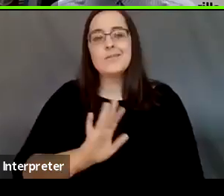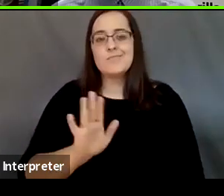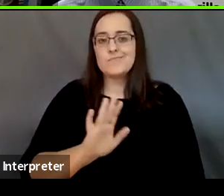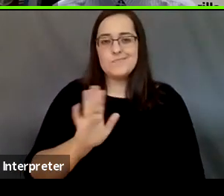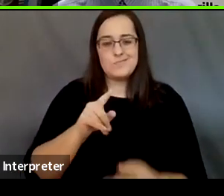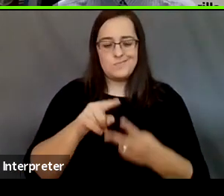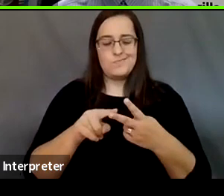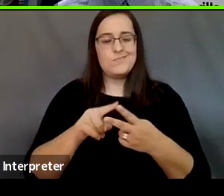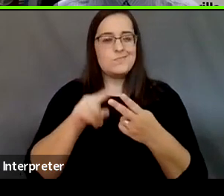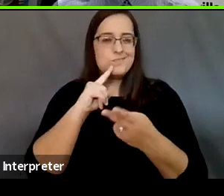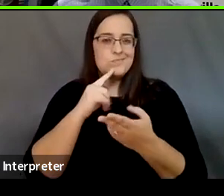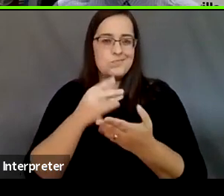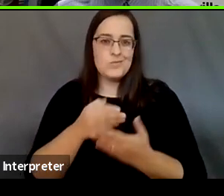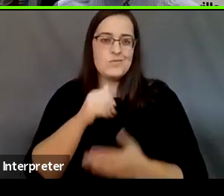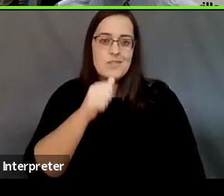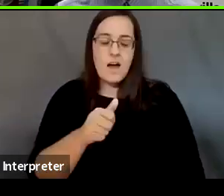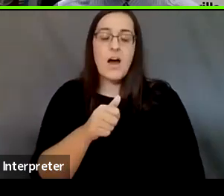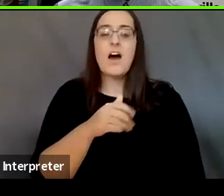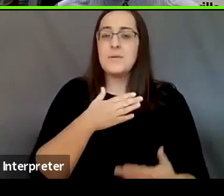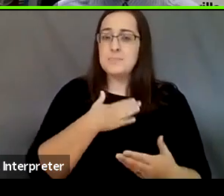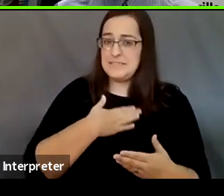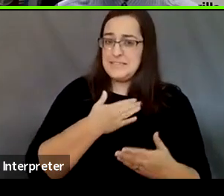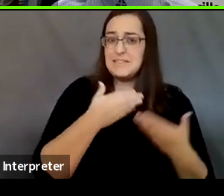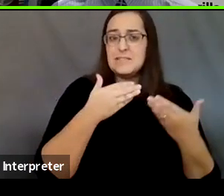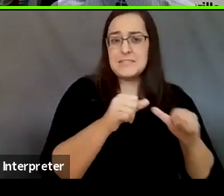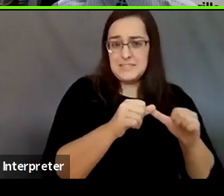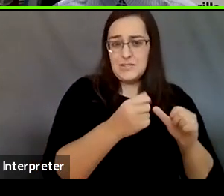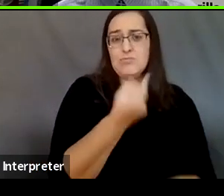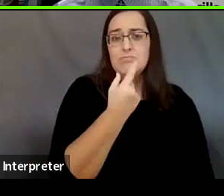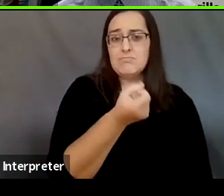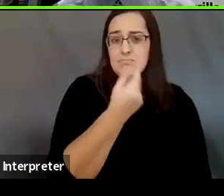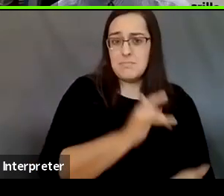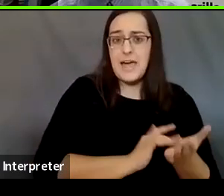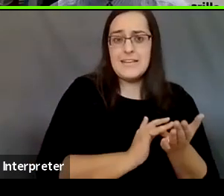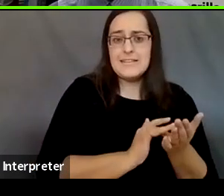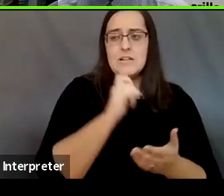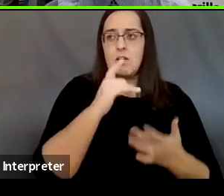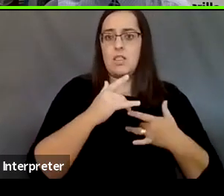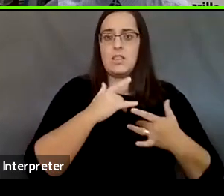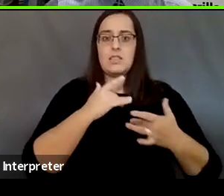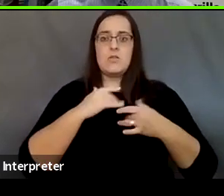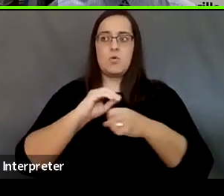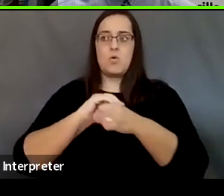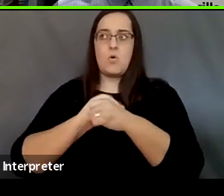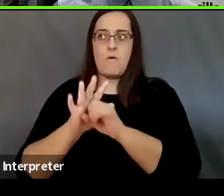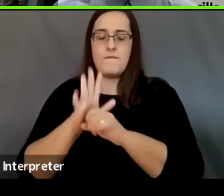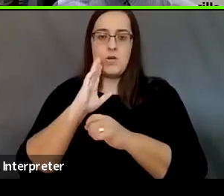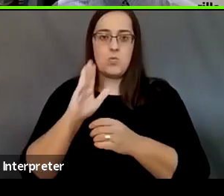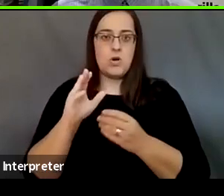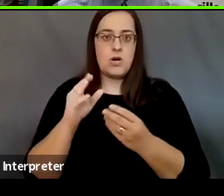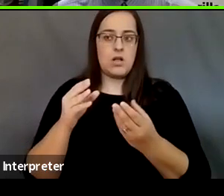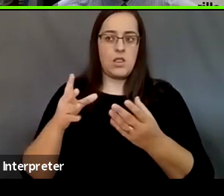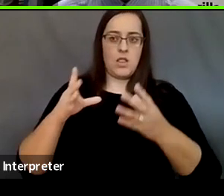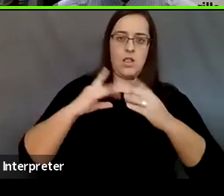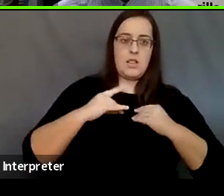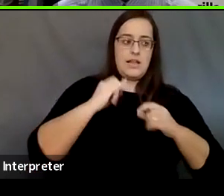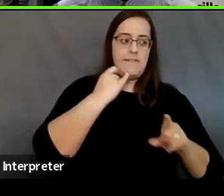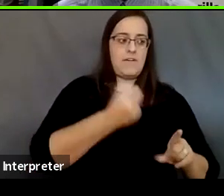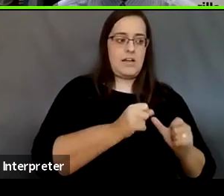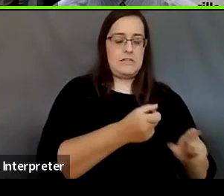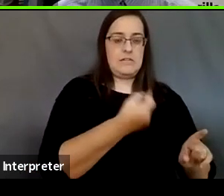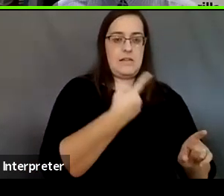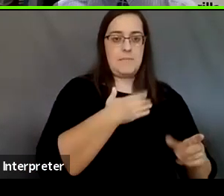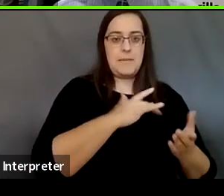please use them for your health, particularly ACE inhibitors and ARBs, without concern for COVID. Now to move to our numbers. So we have 24 positives